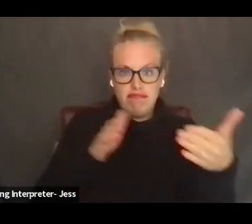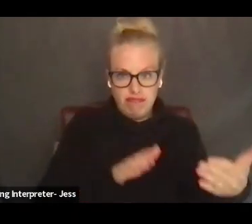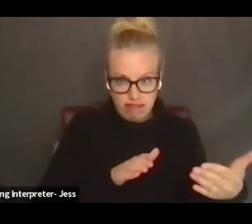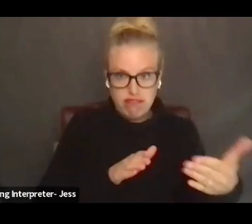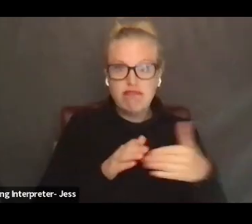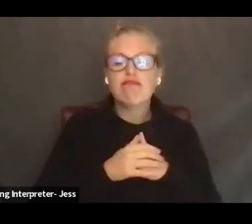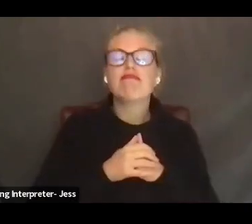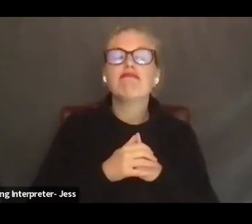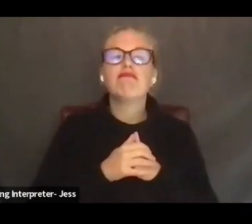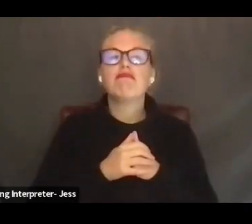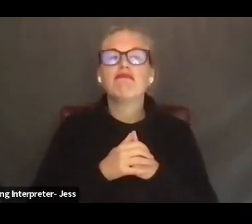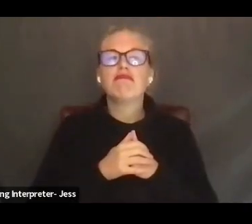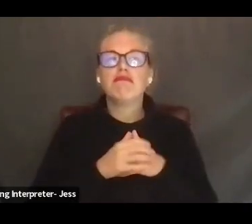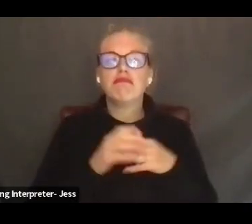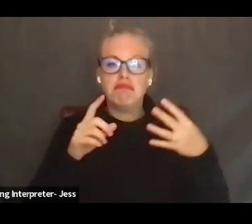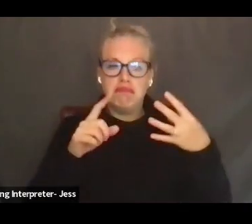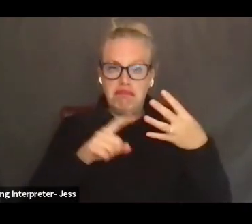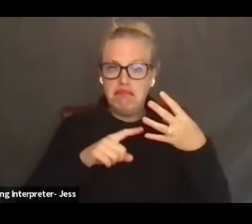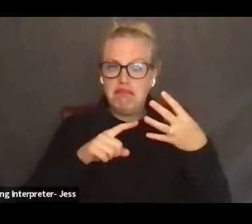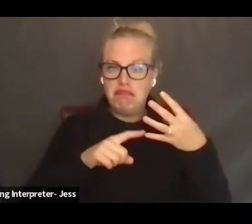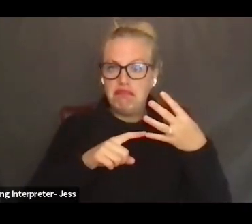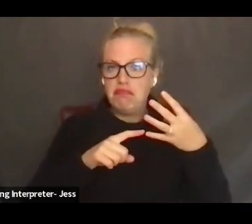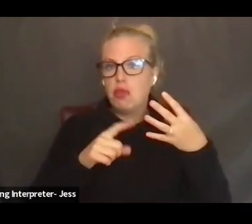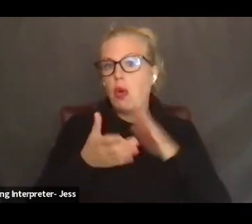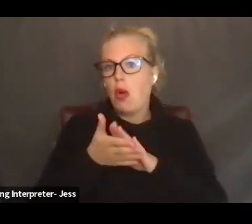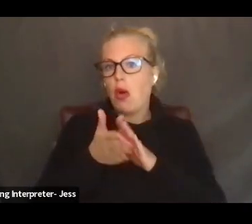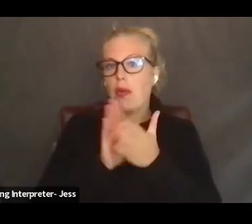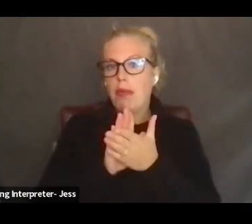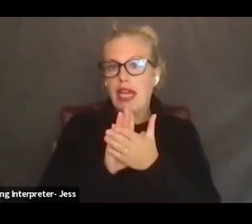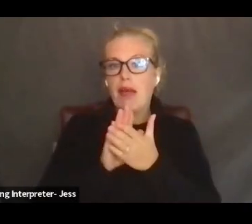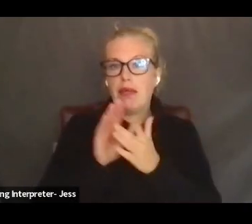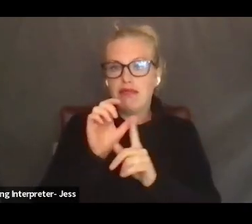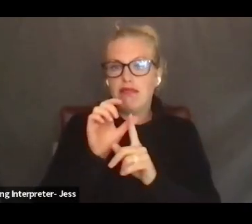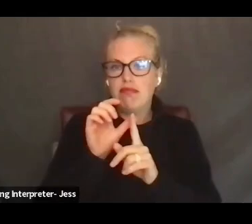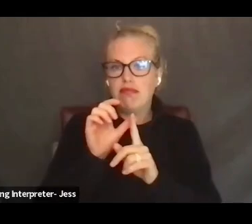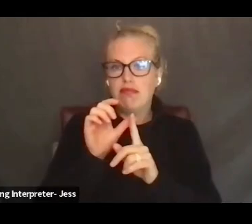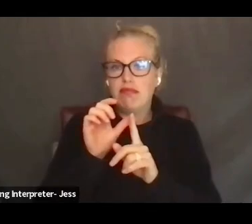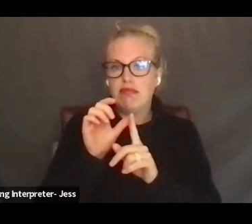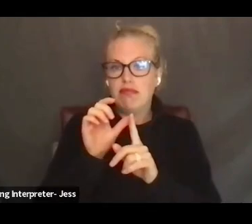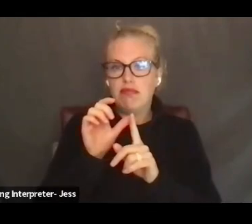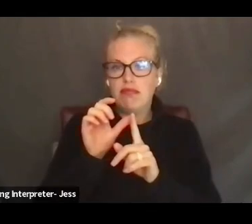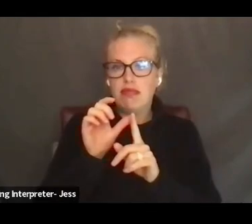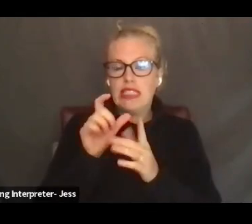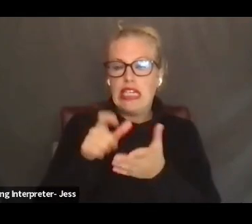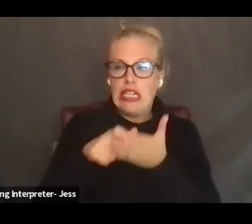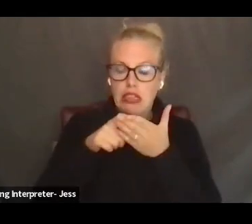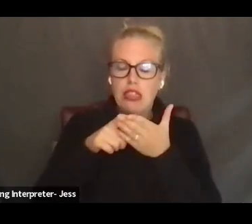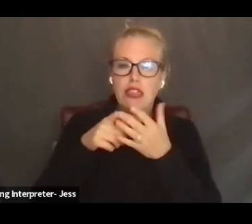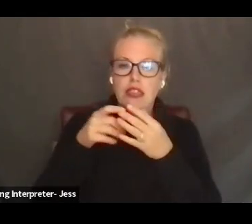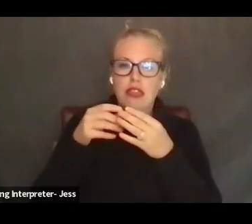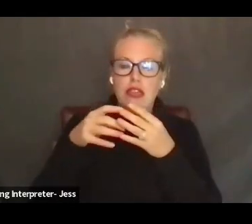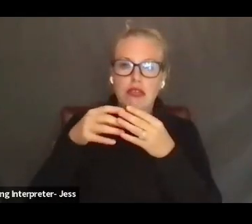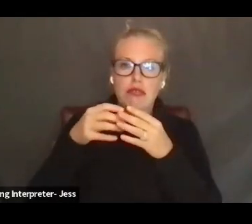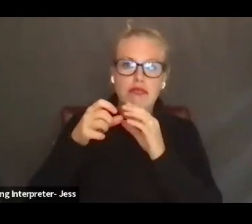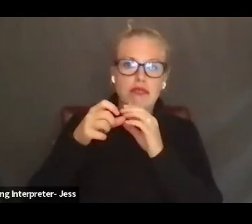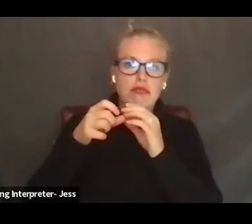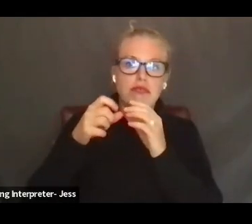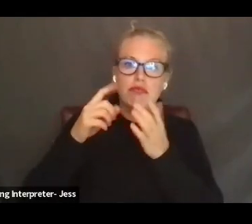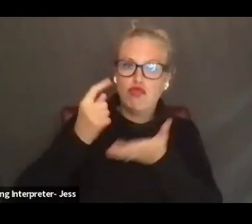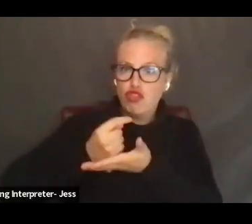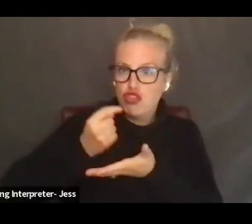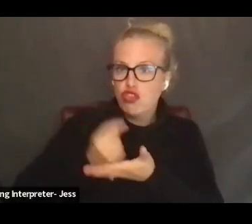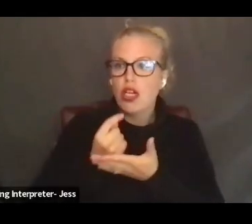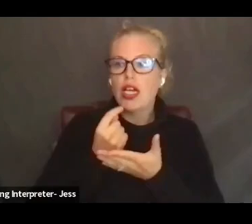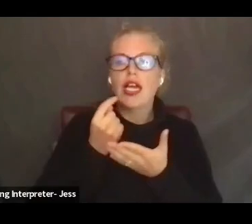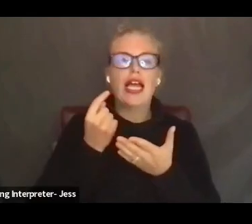of dying, or becoming in a situation where you have to have treatments, and you have thoughts